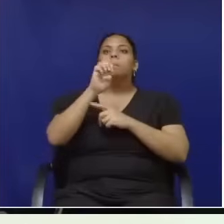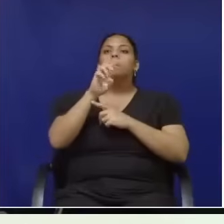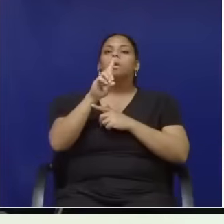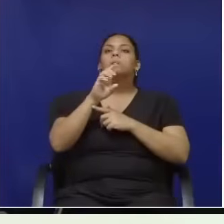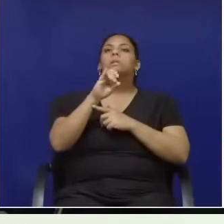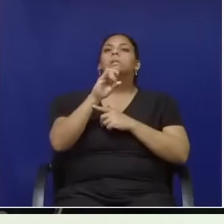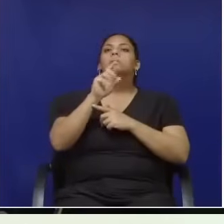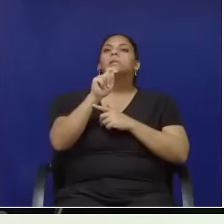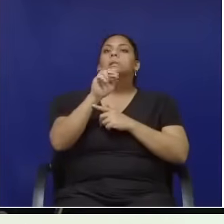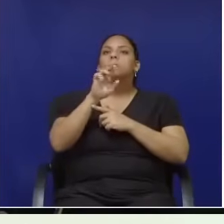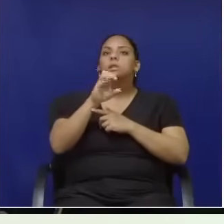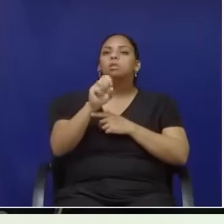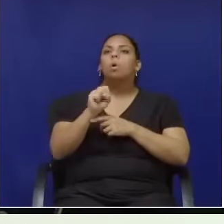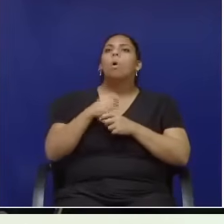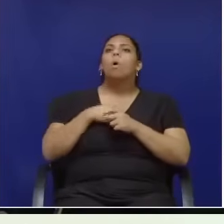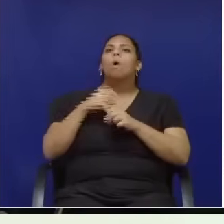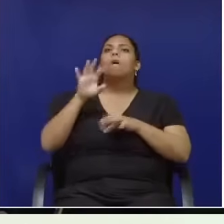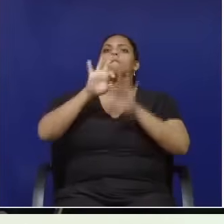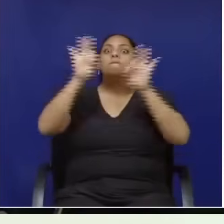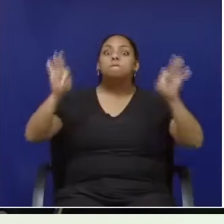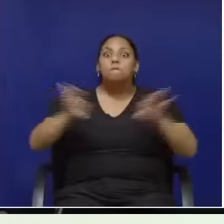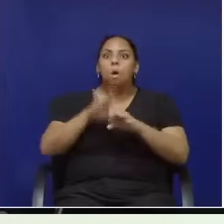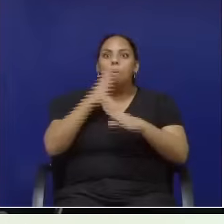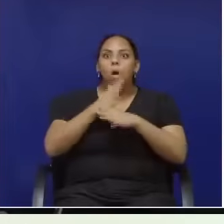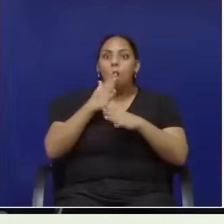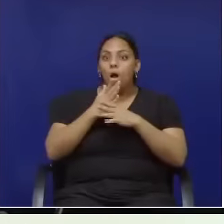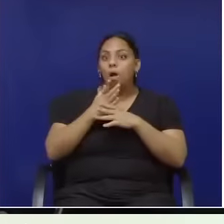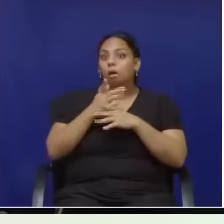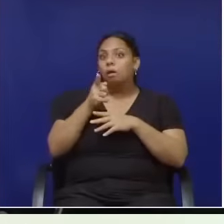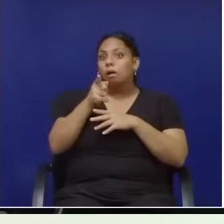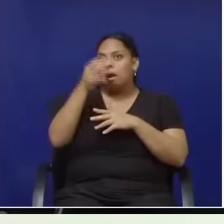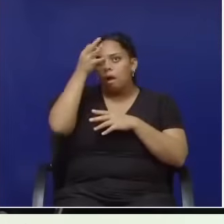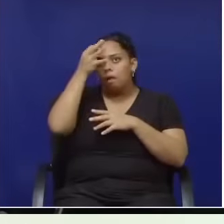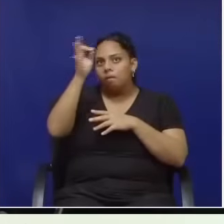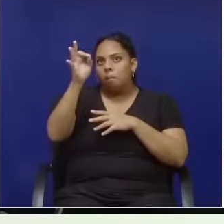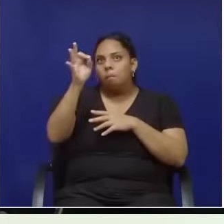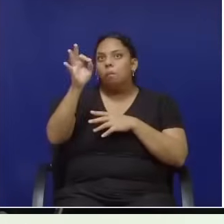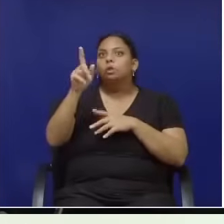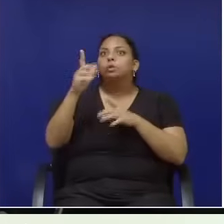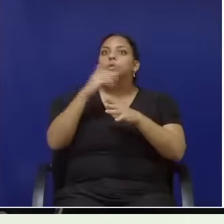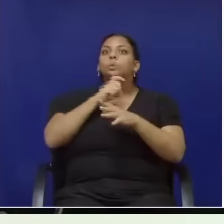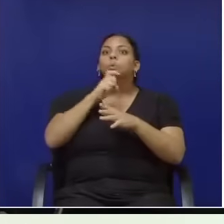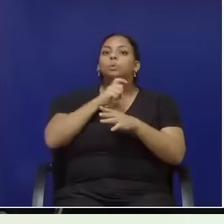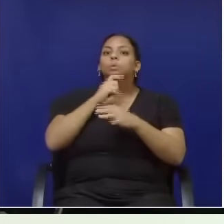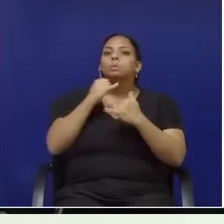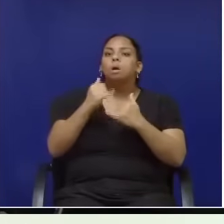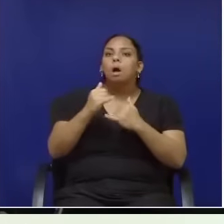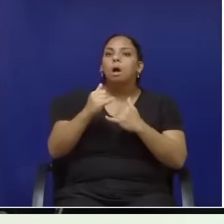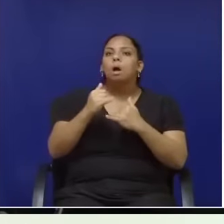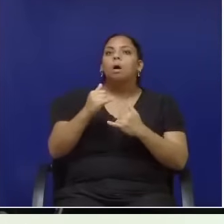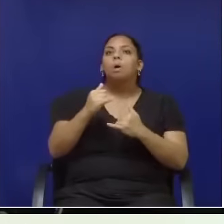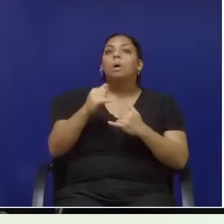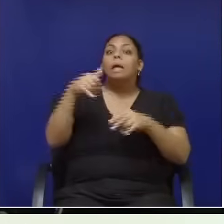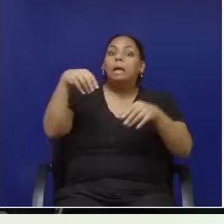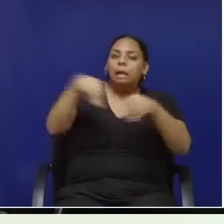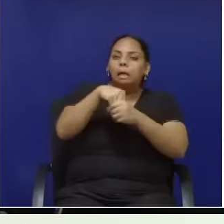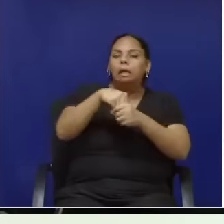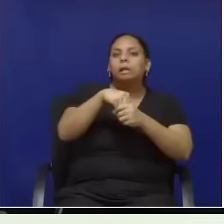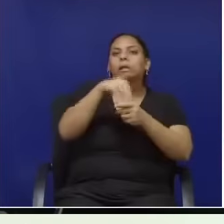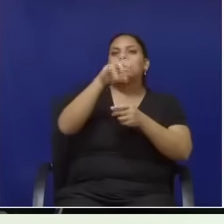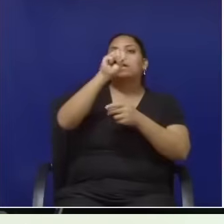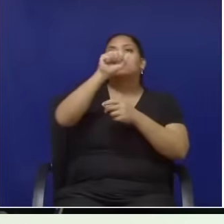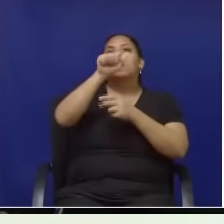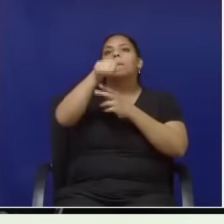evaluation framework does government currently use to assess whether the instability within the SAPS senior